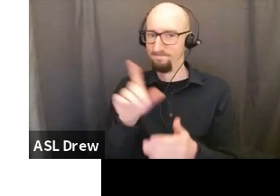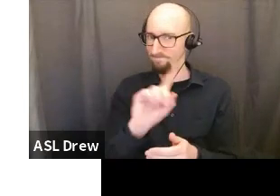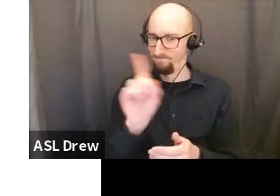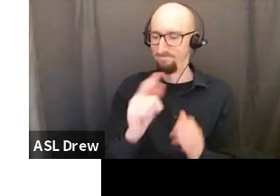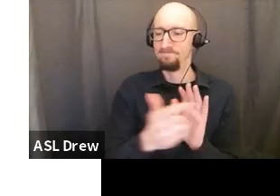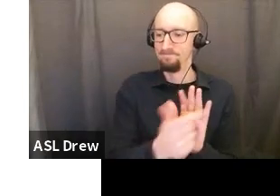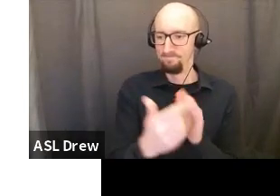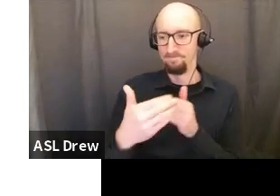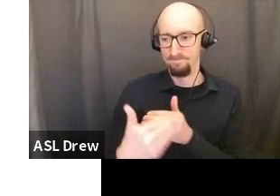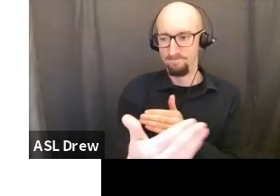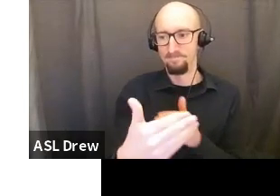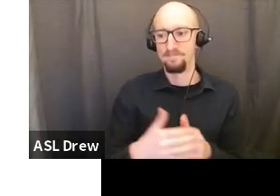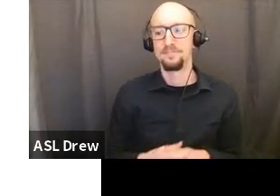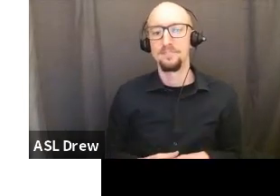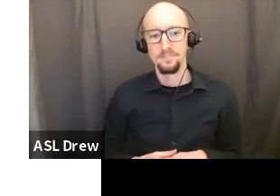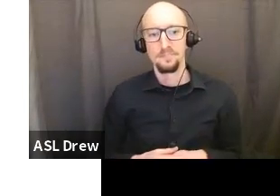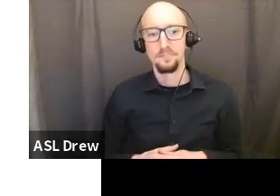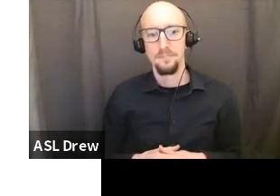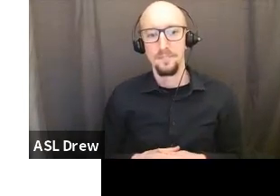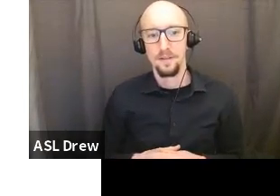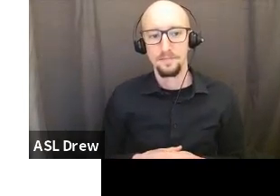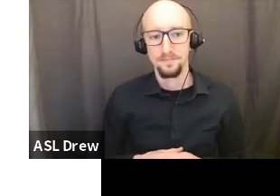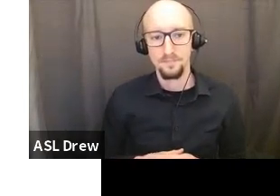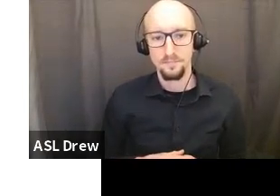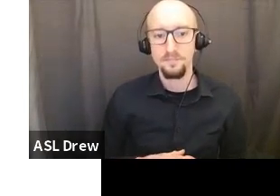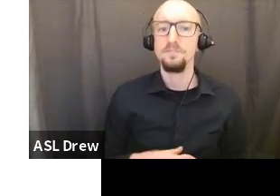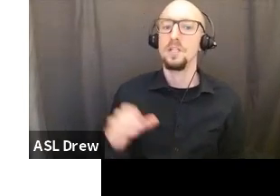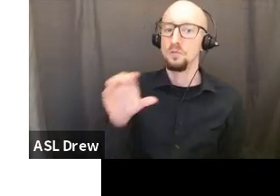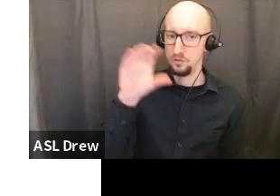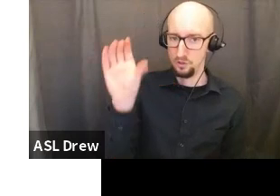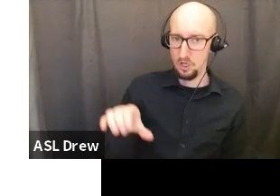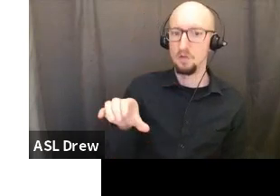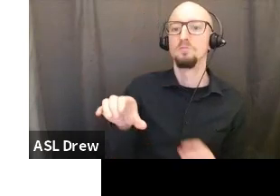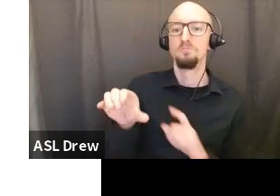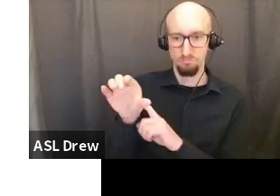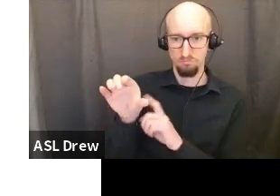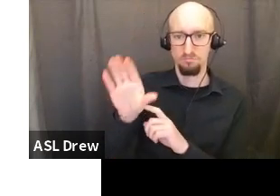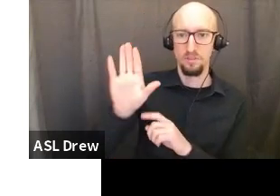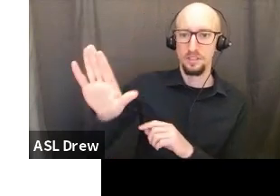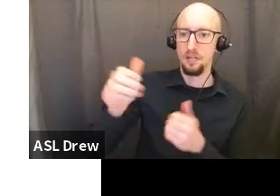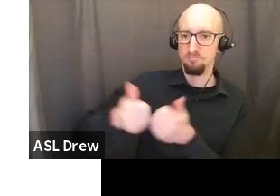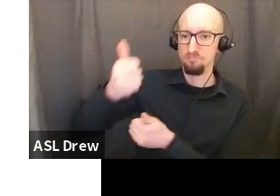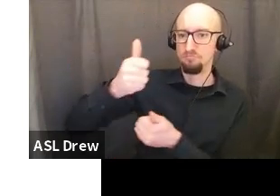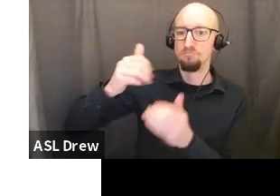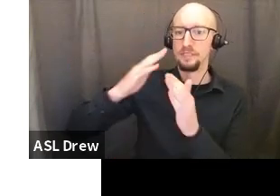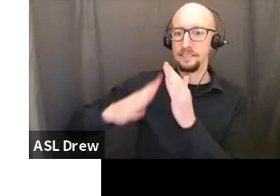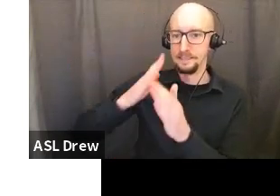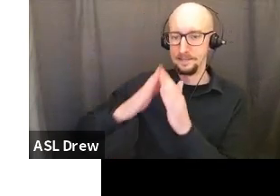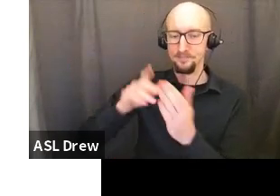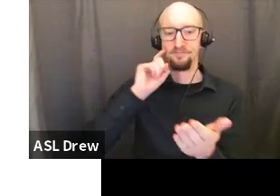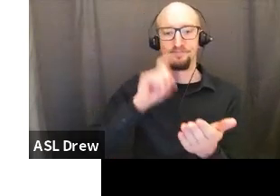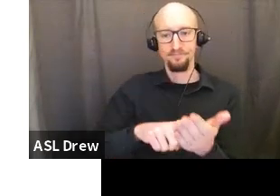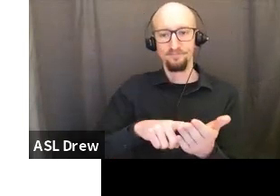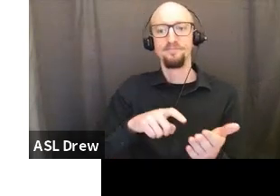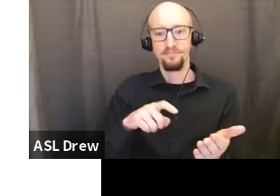in admissions, and Chicago officials recognized there would be